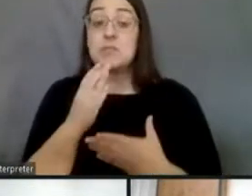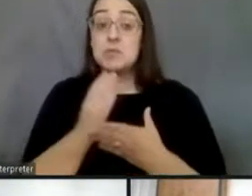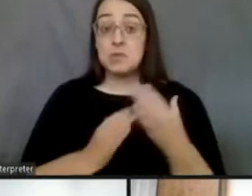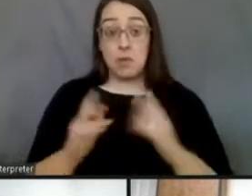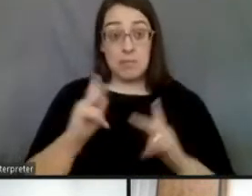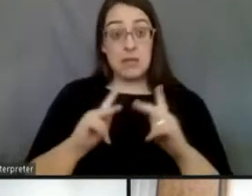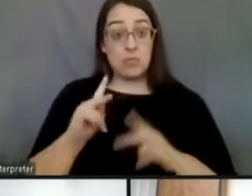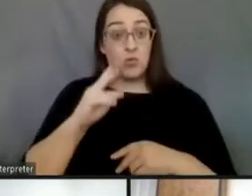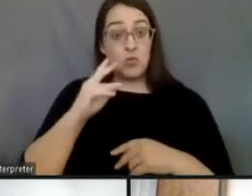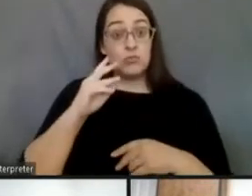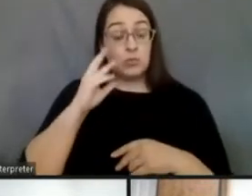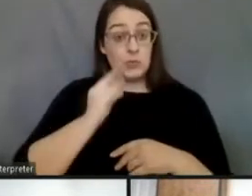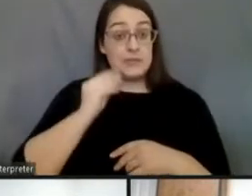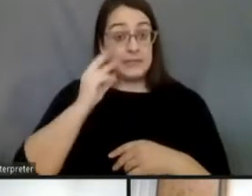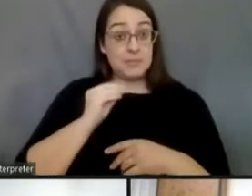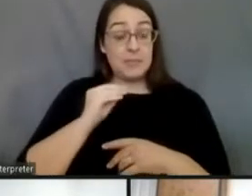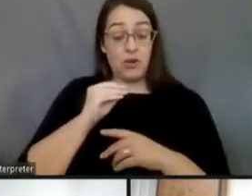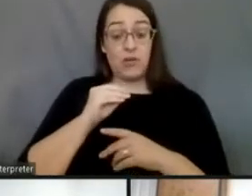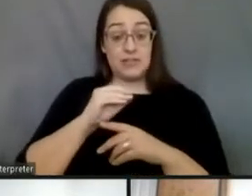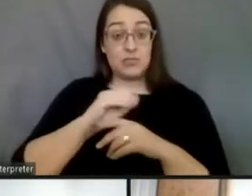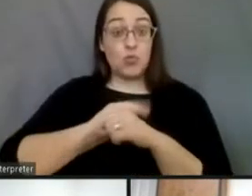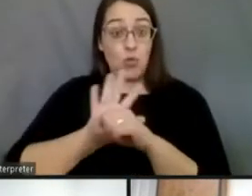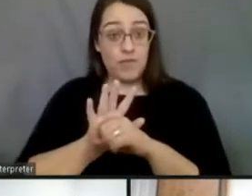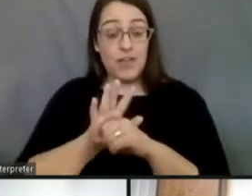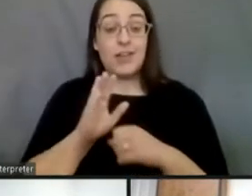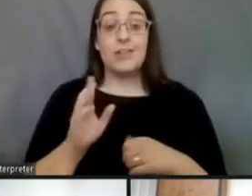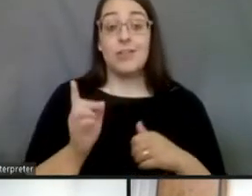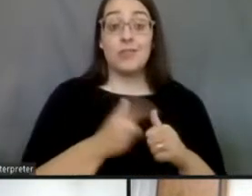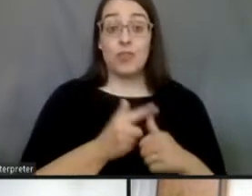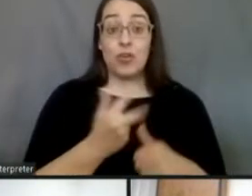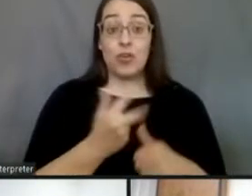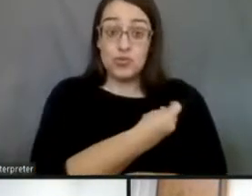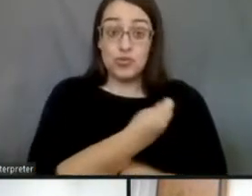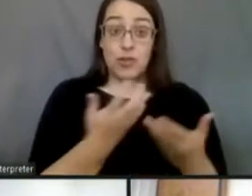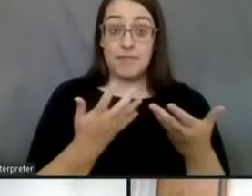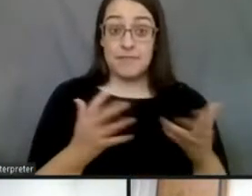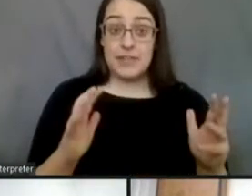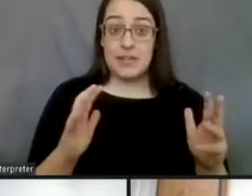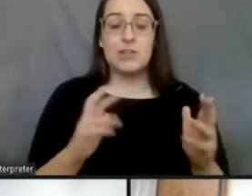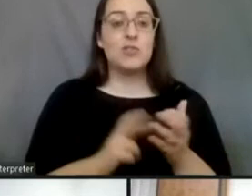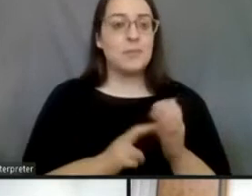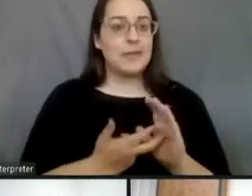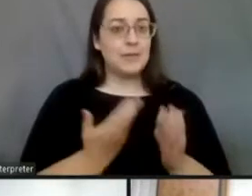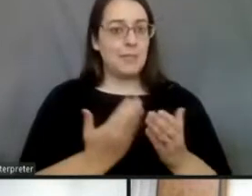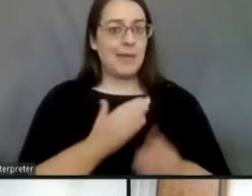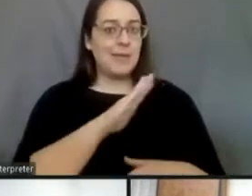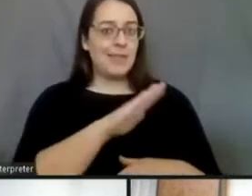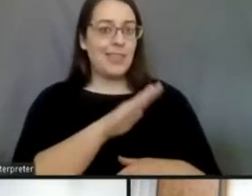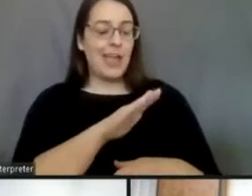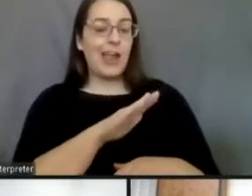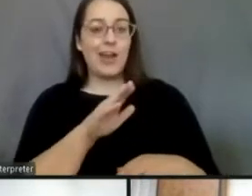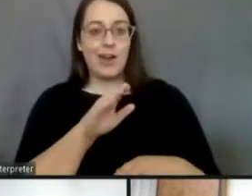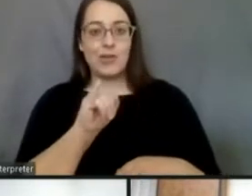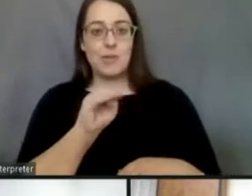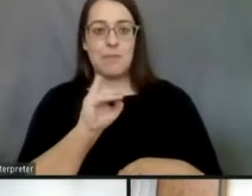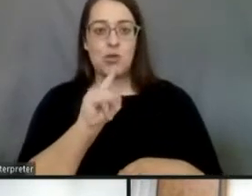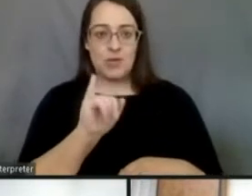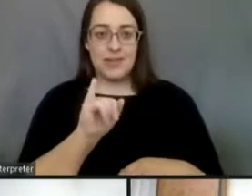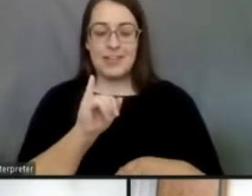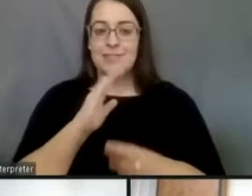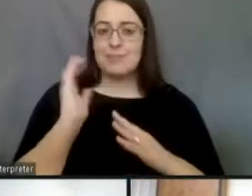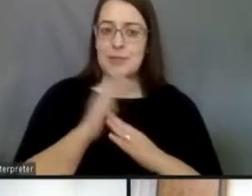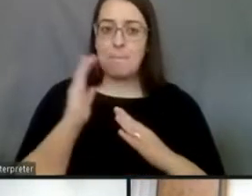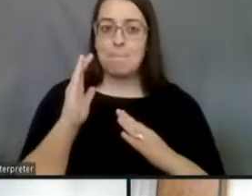of the vaccination thereafter may be being in the best position in terms of the level of immunity that they have. And then we have